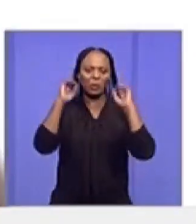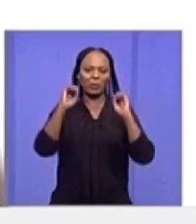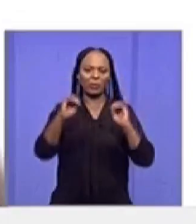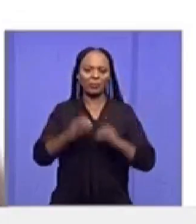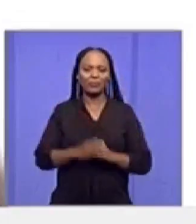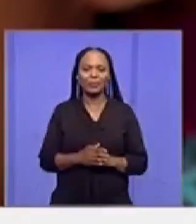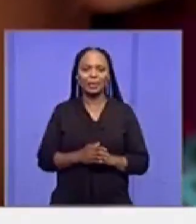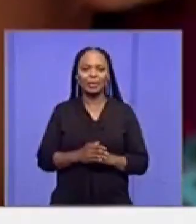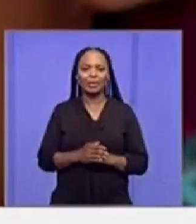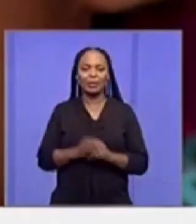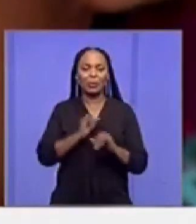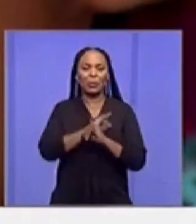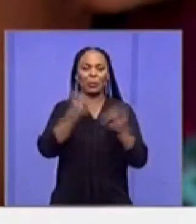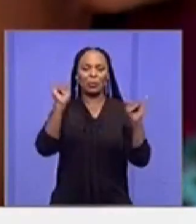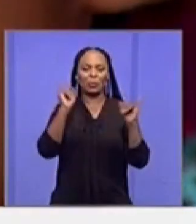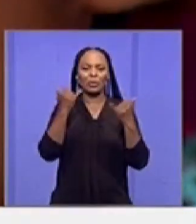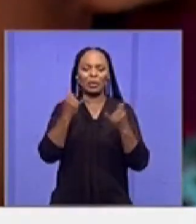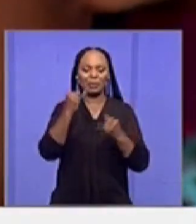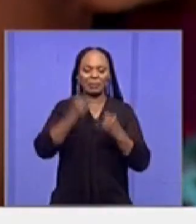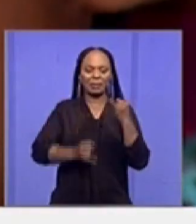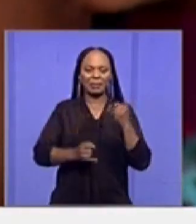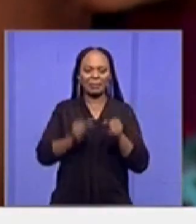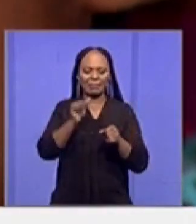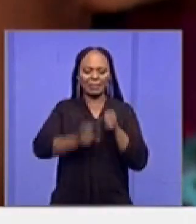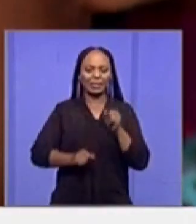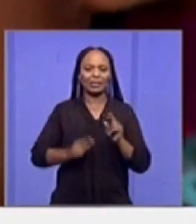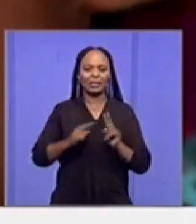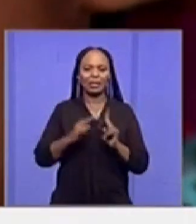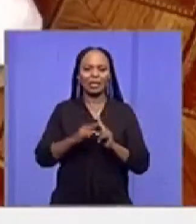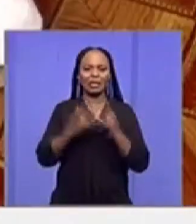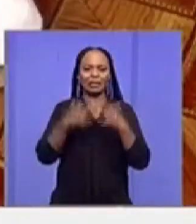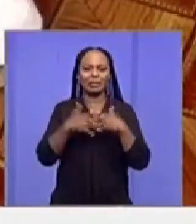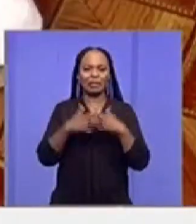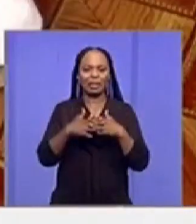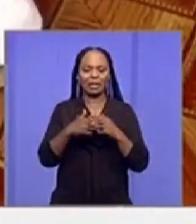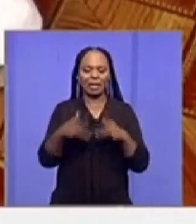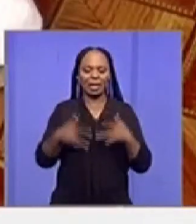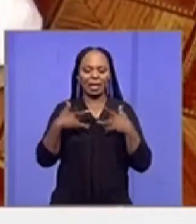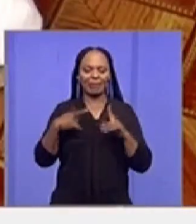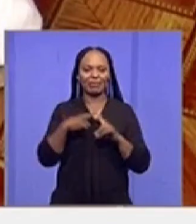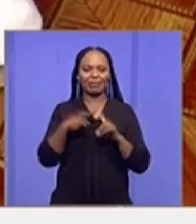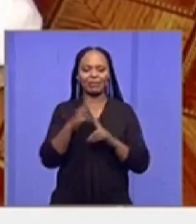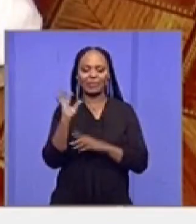Bošaedi jo bo dirilwego ka nako ya go bolotswa bo šarakantše bophelo bja mošimane wa Free State.